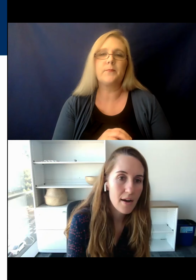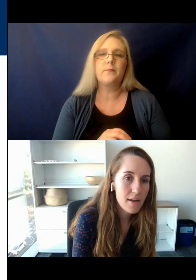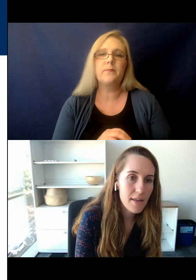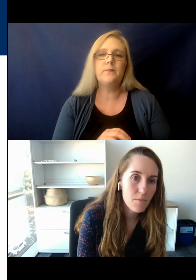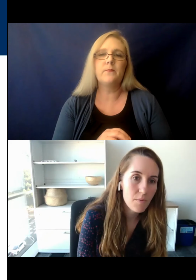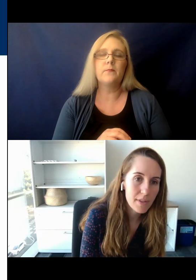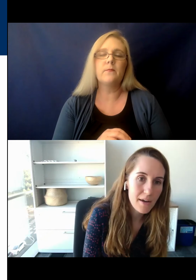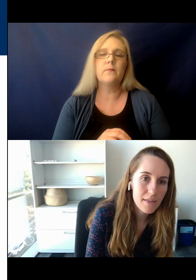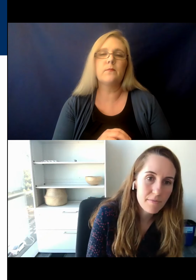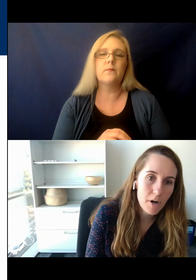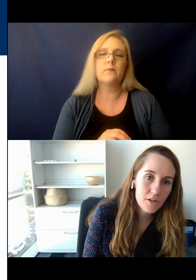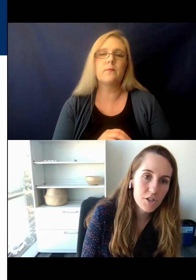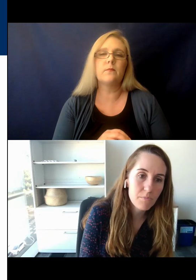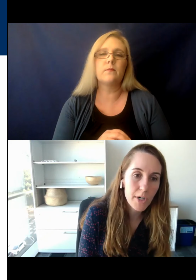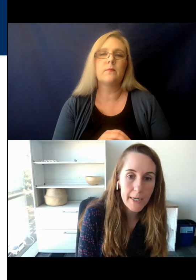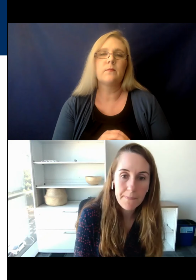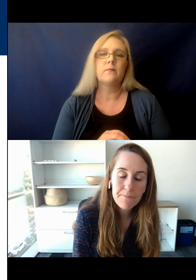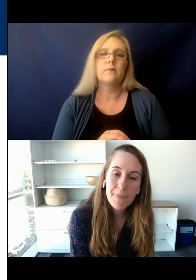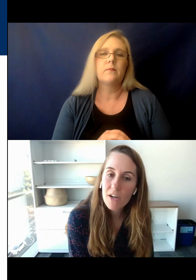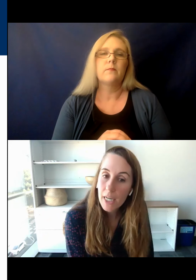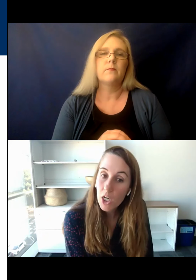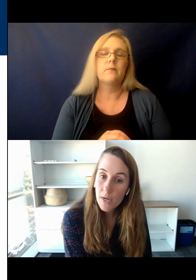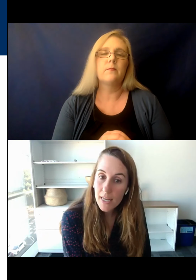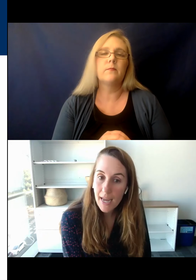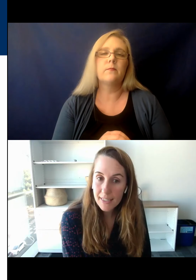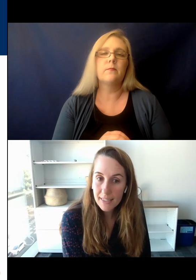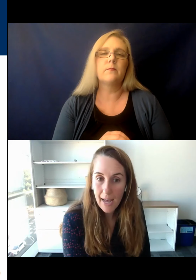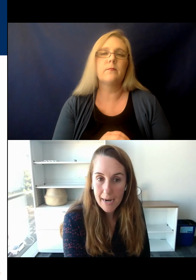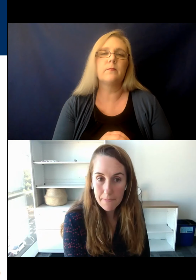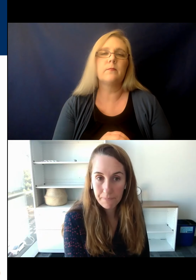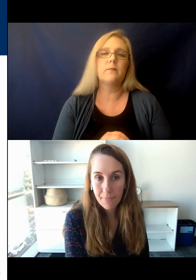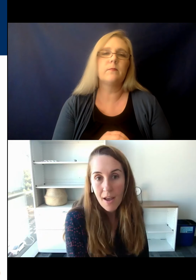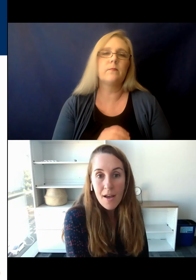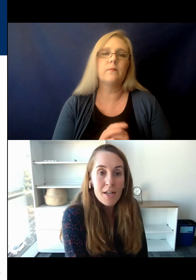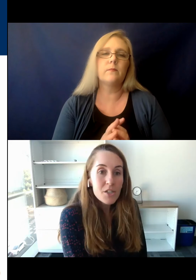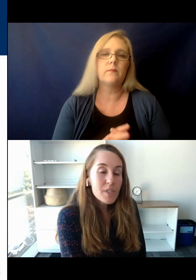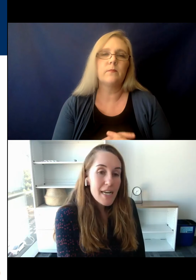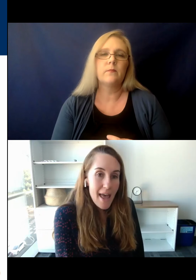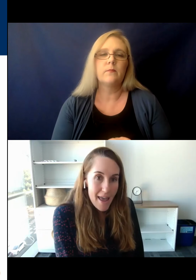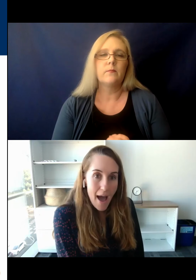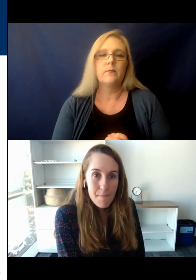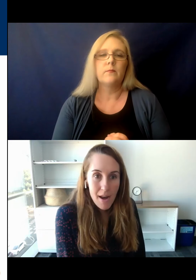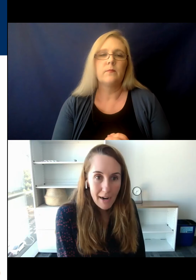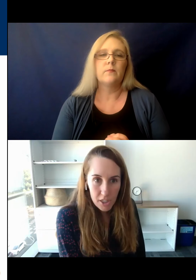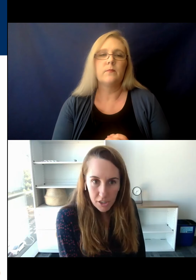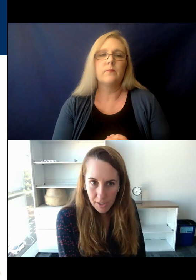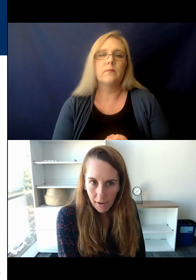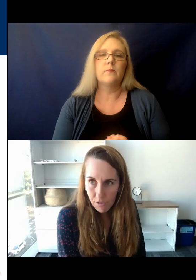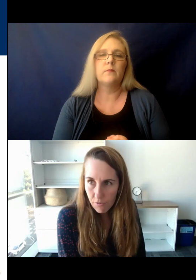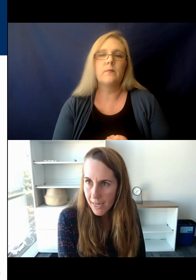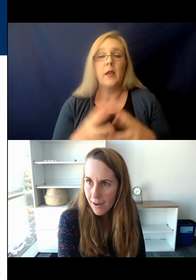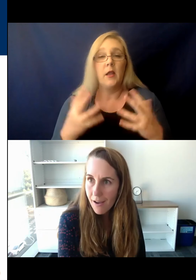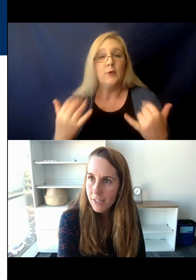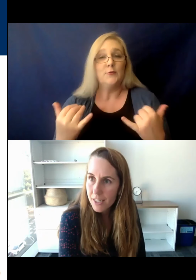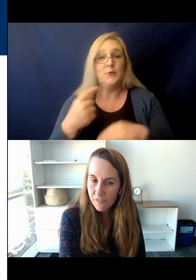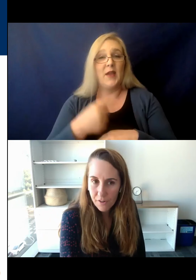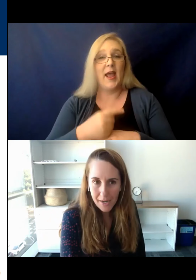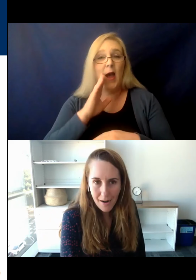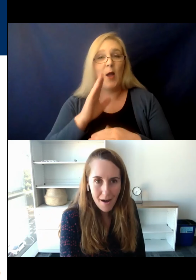that partnership work. You can go to the next slide. So today I'm going to actually share